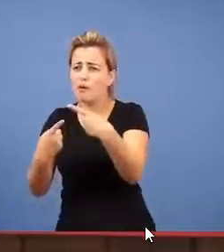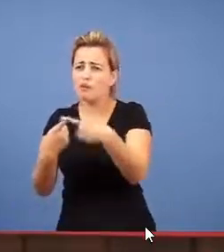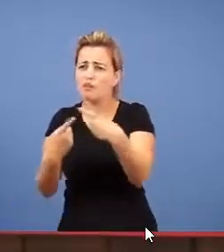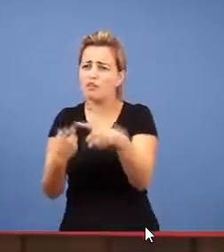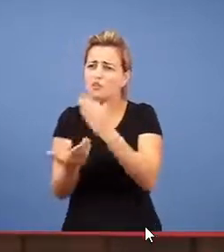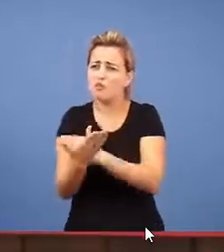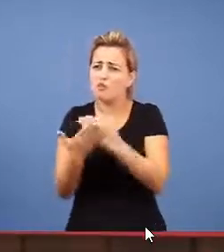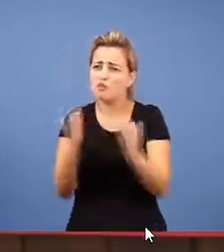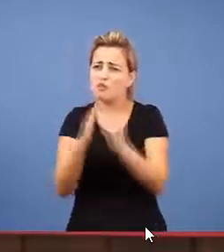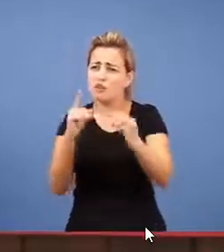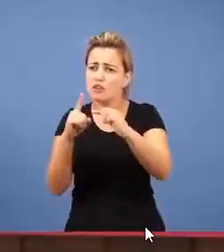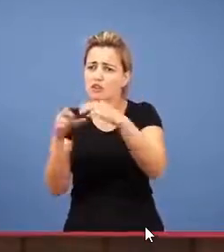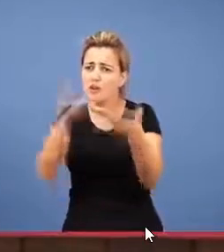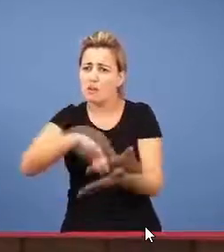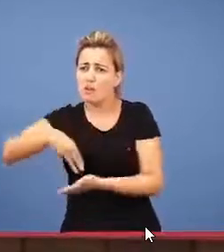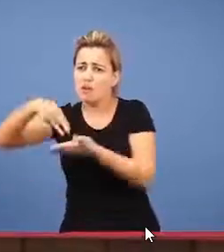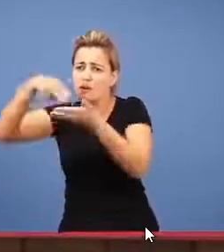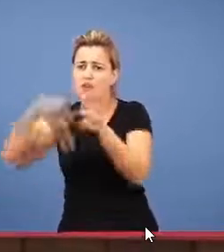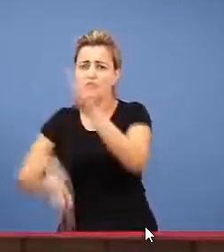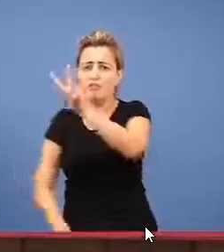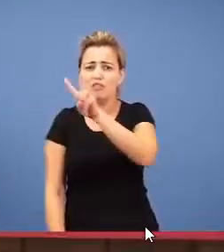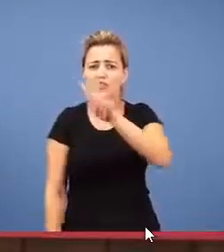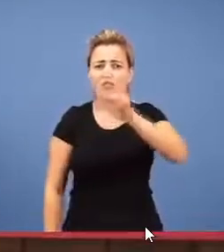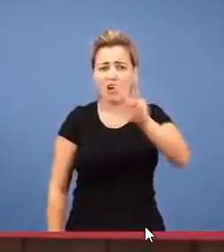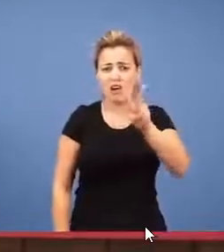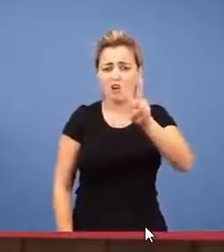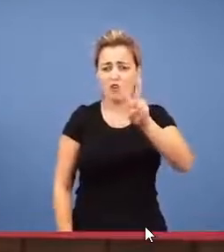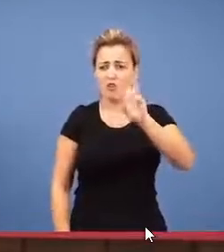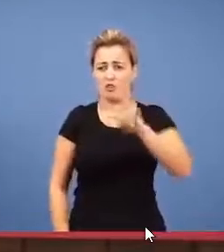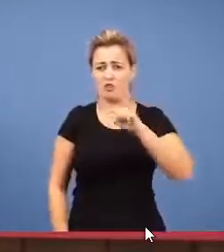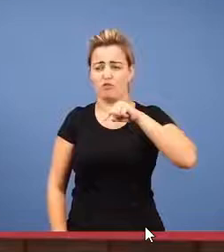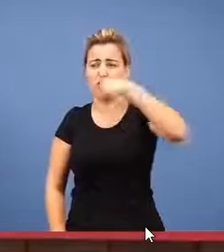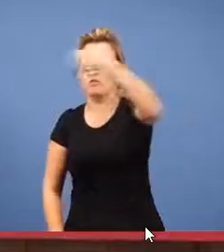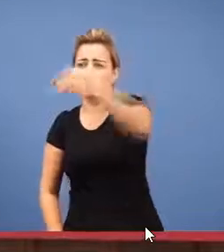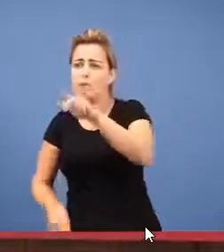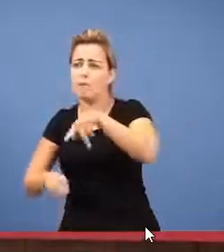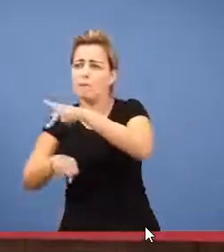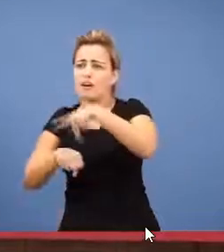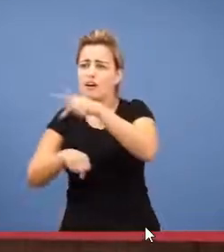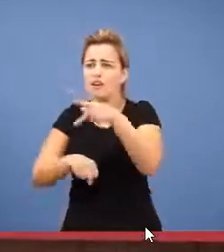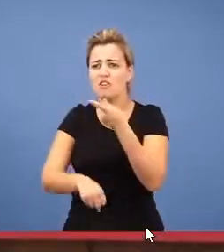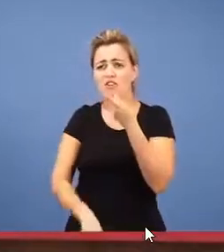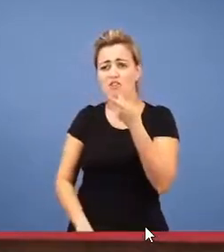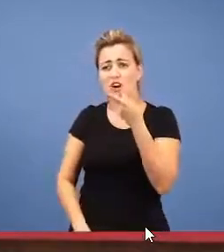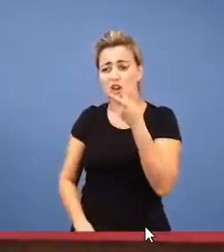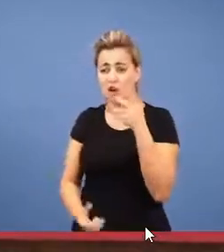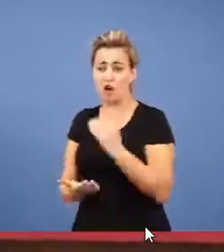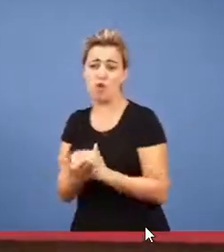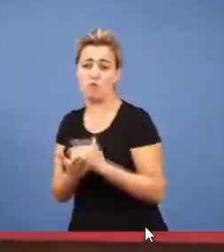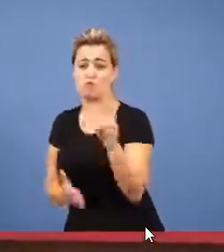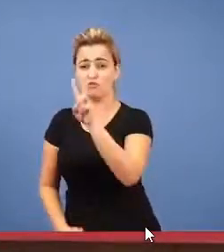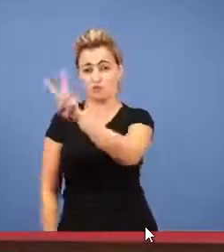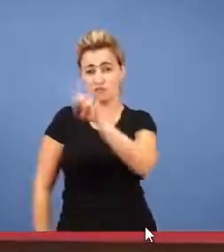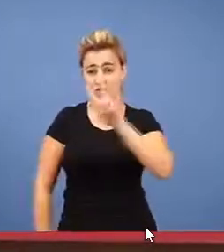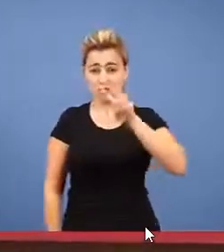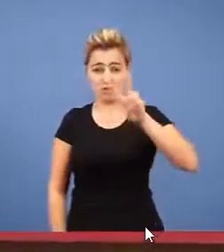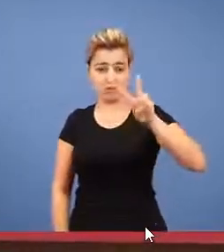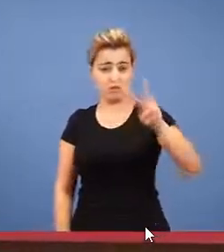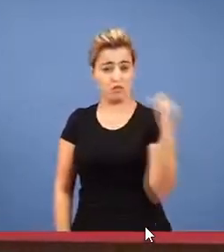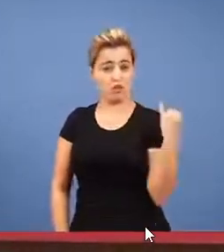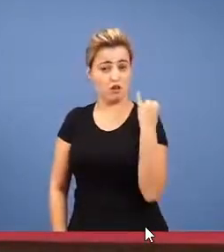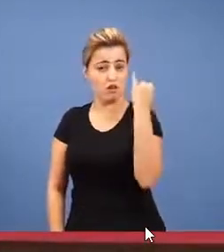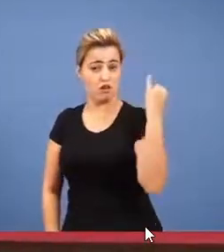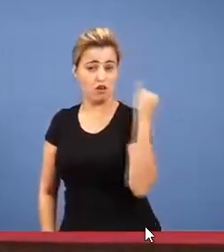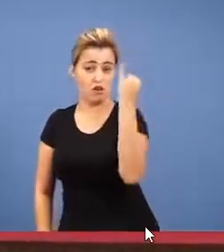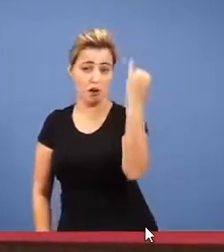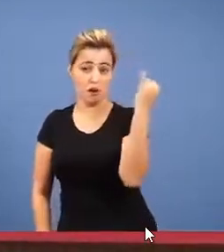was I'm going to go to United States, Russia, and in England and say, oh, our church, you need to accept Jesus because